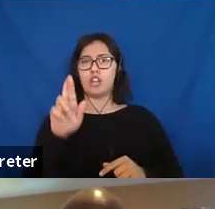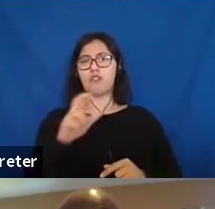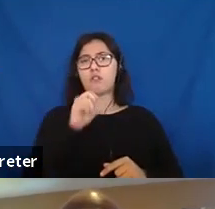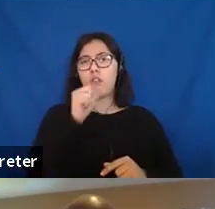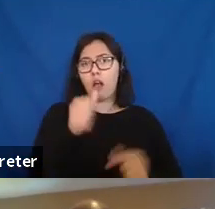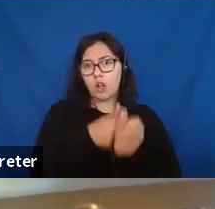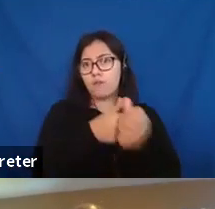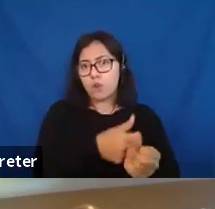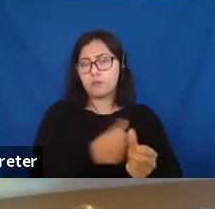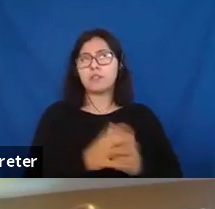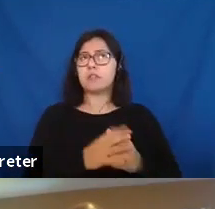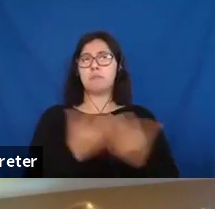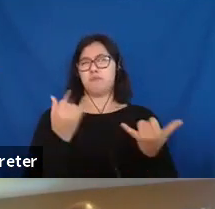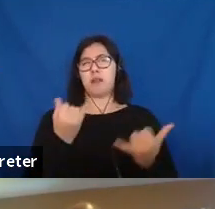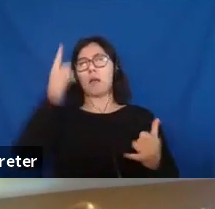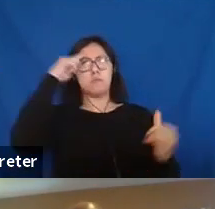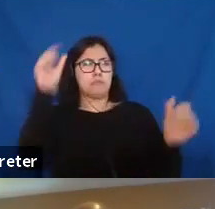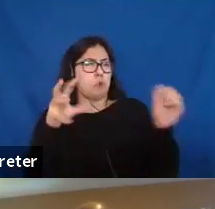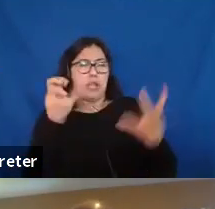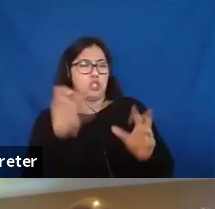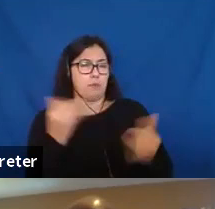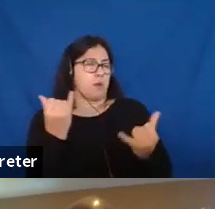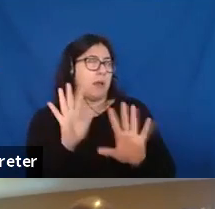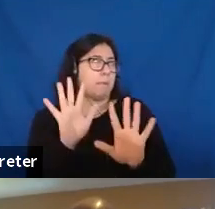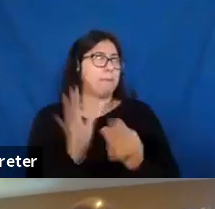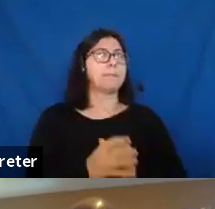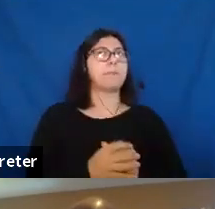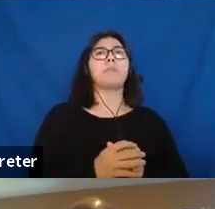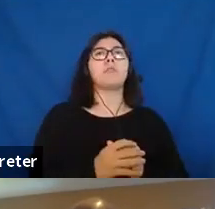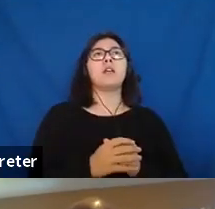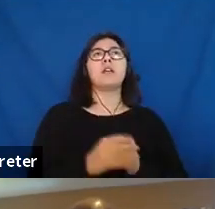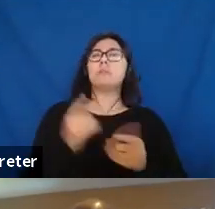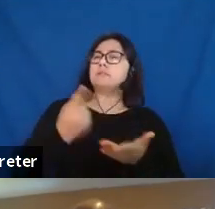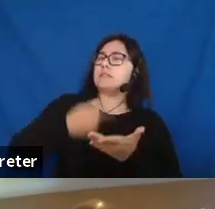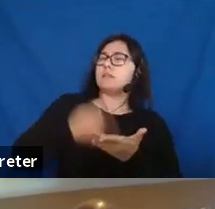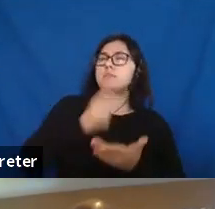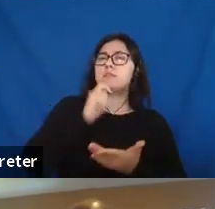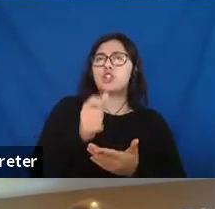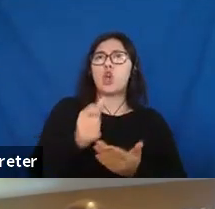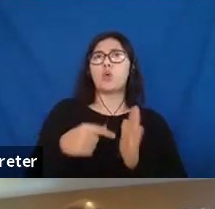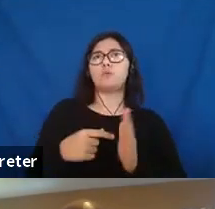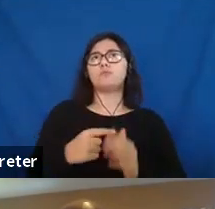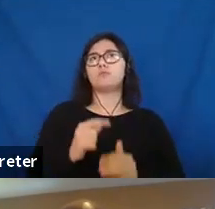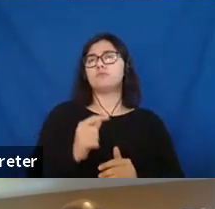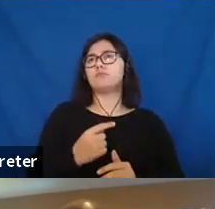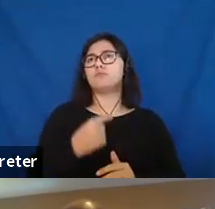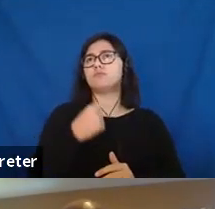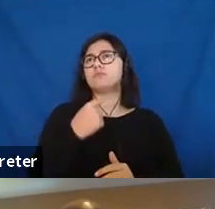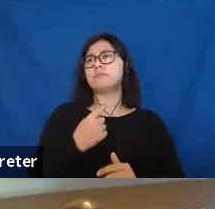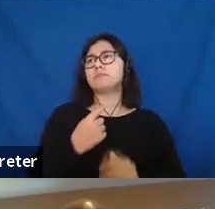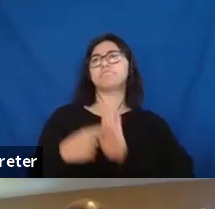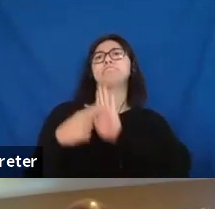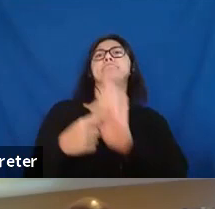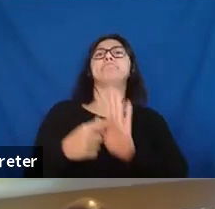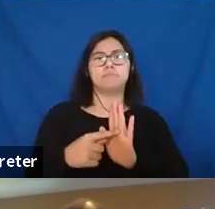just brainstorming right now. Sometimes I don't address things that somebody has to somebody